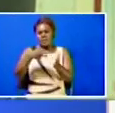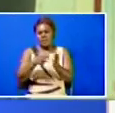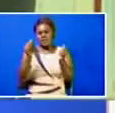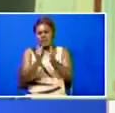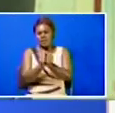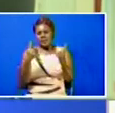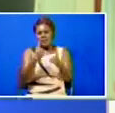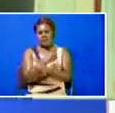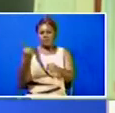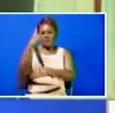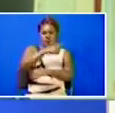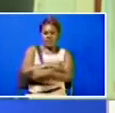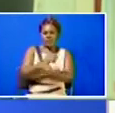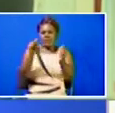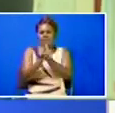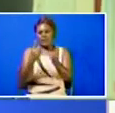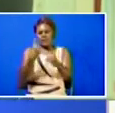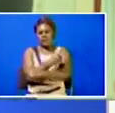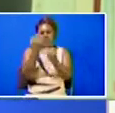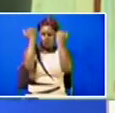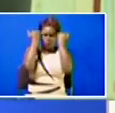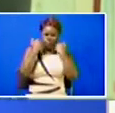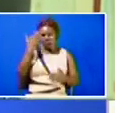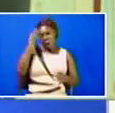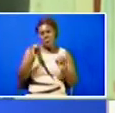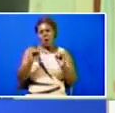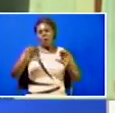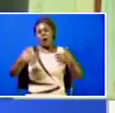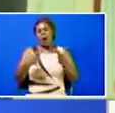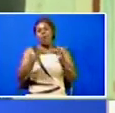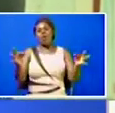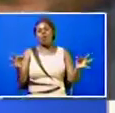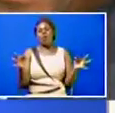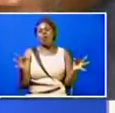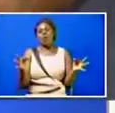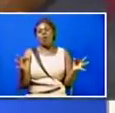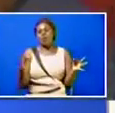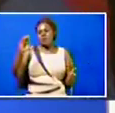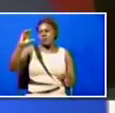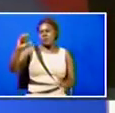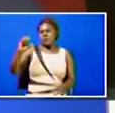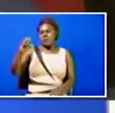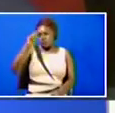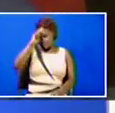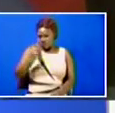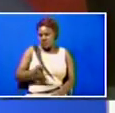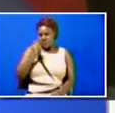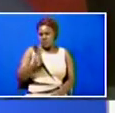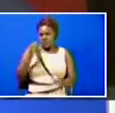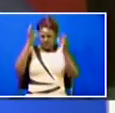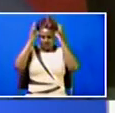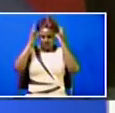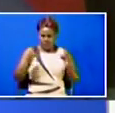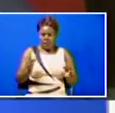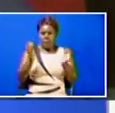10 different days for every particular case. And therefore, you never know how long a case will take in which particular court. Chief Magistrate Douglas Ogoti will rule